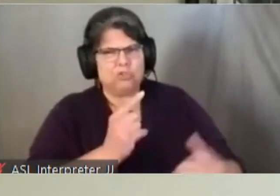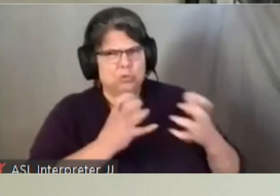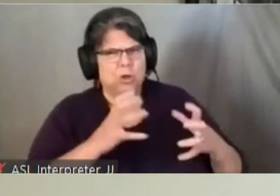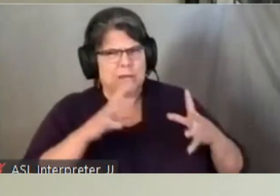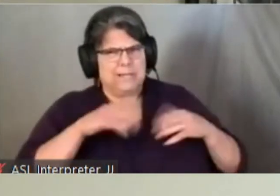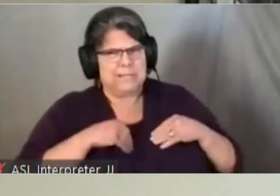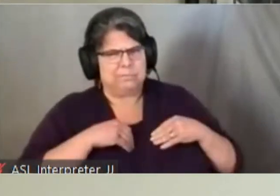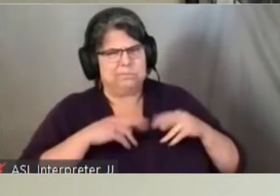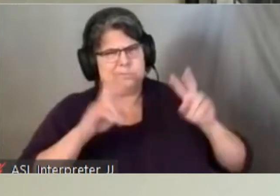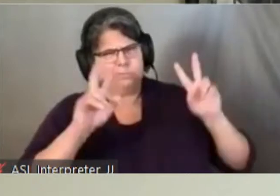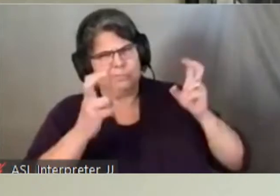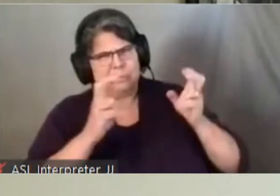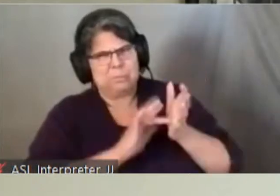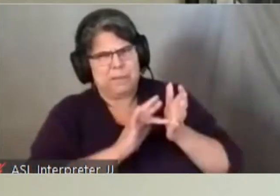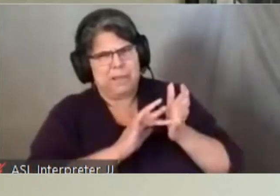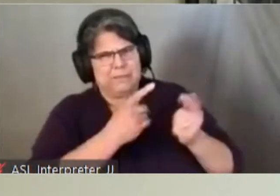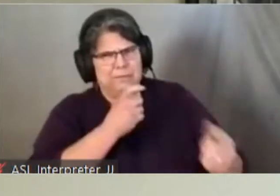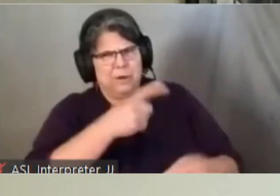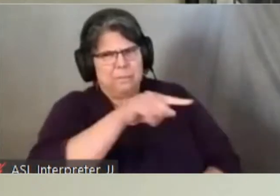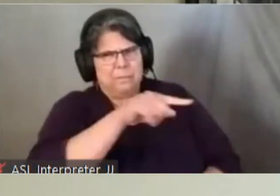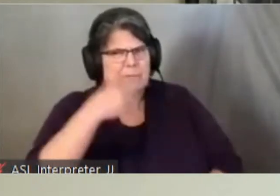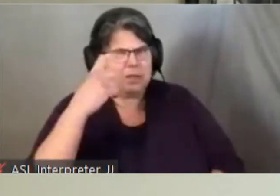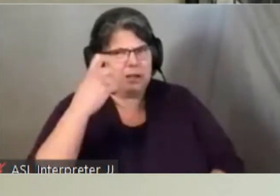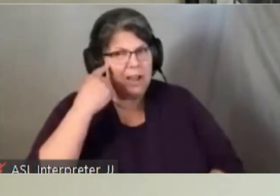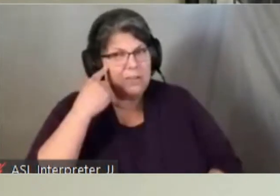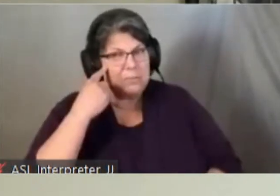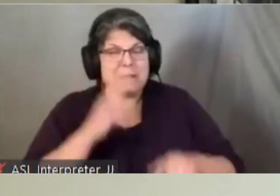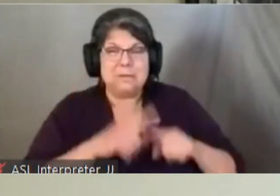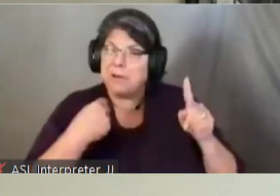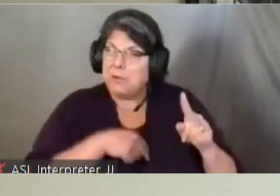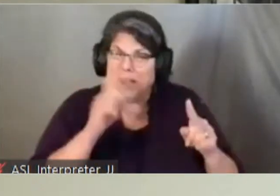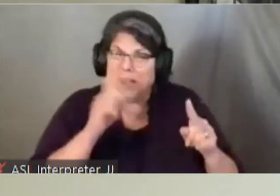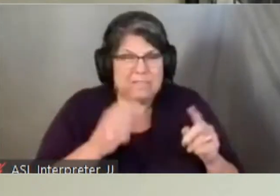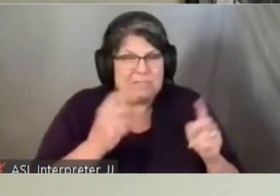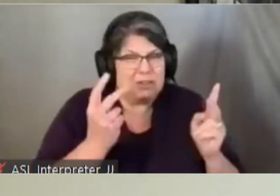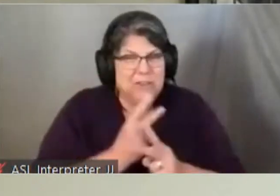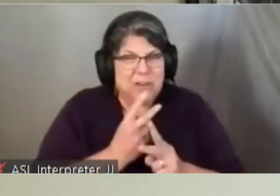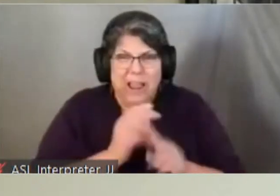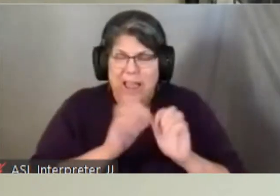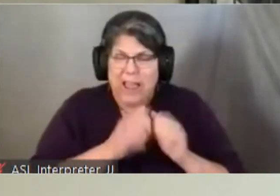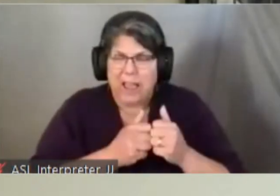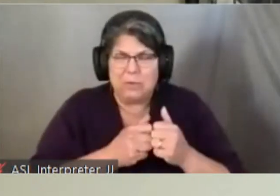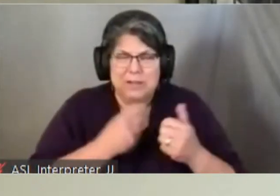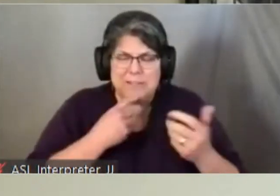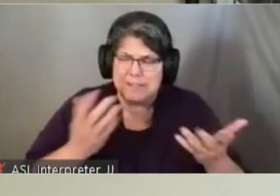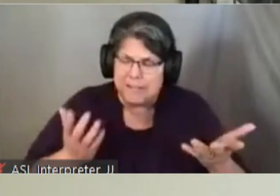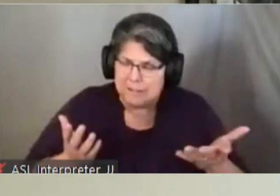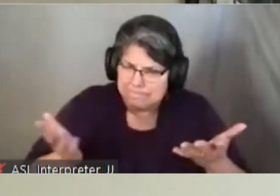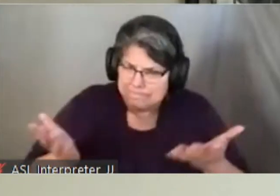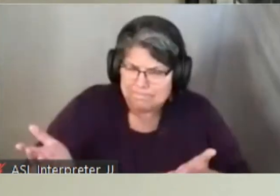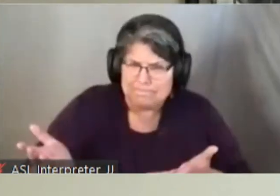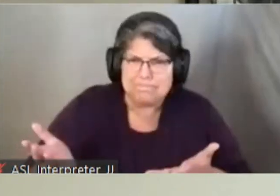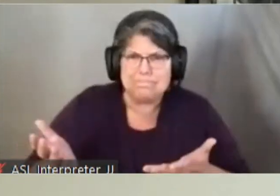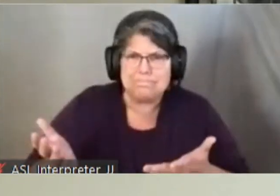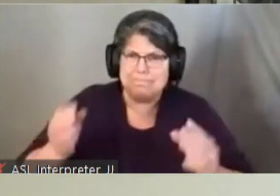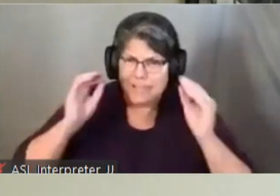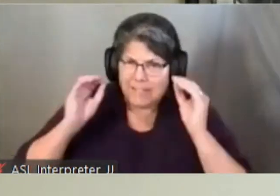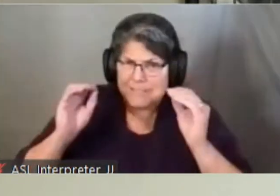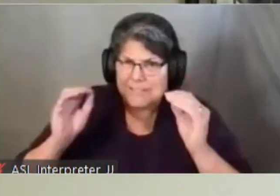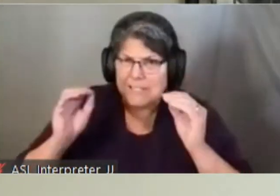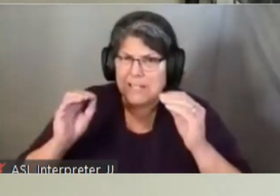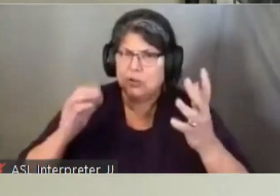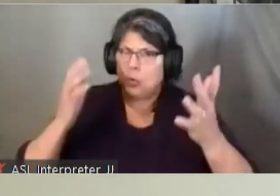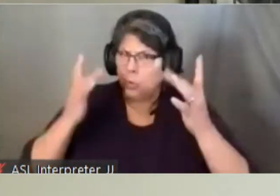have to get over is that we really need to approach it from the point of view of teaching people where we're coming